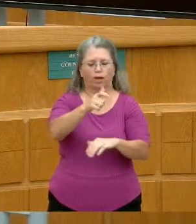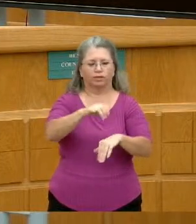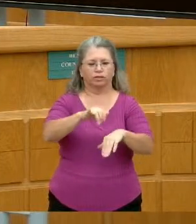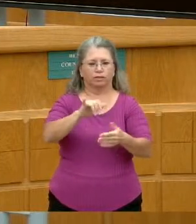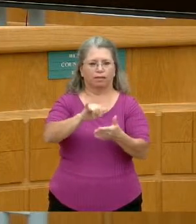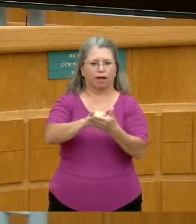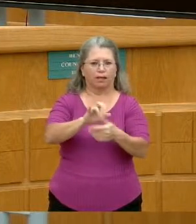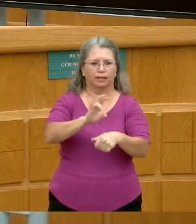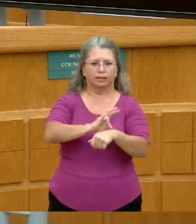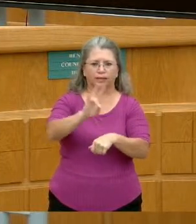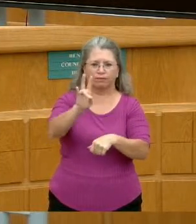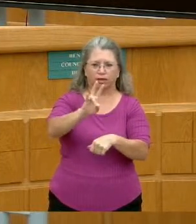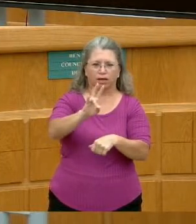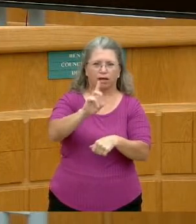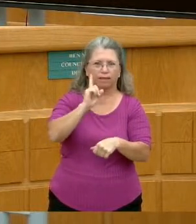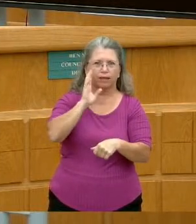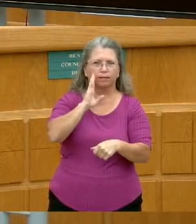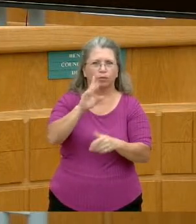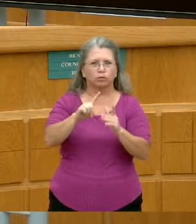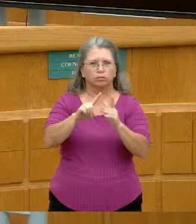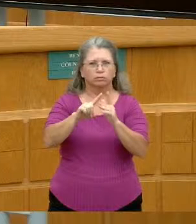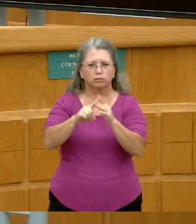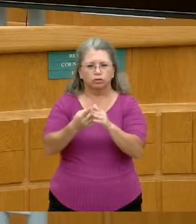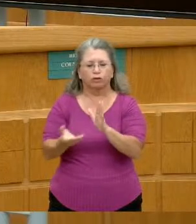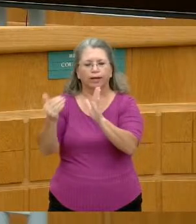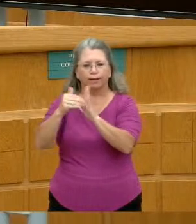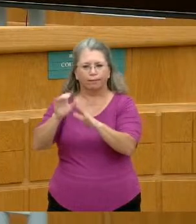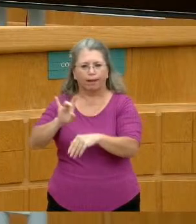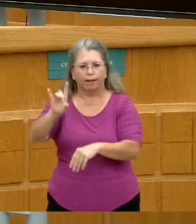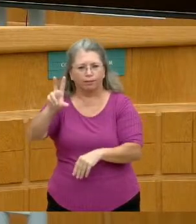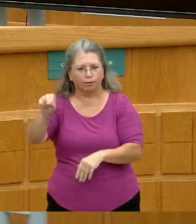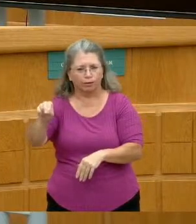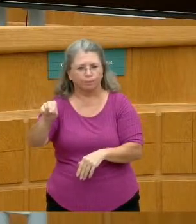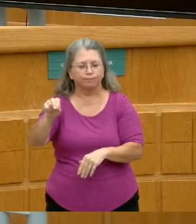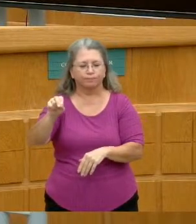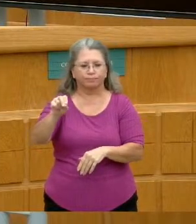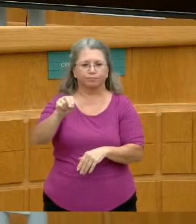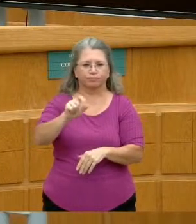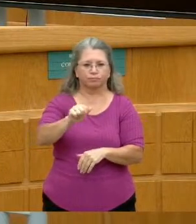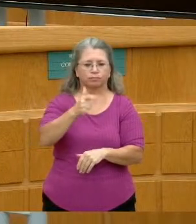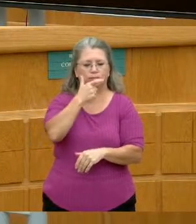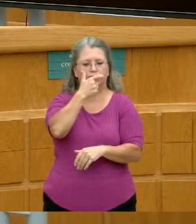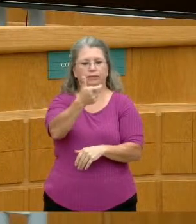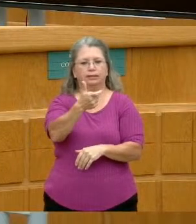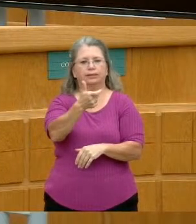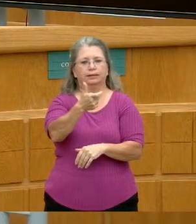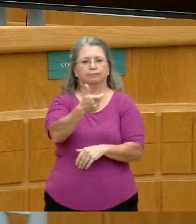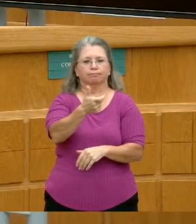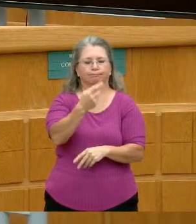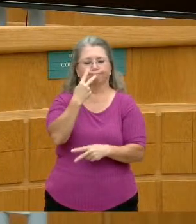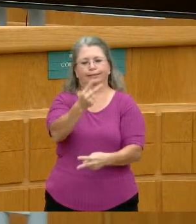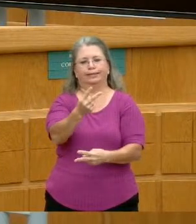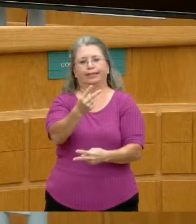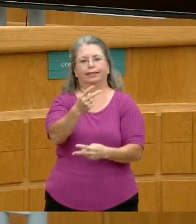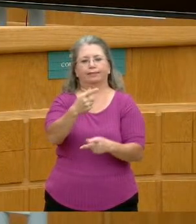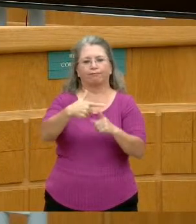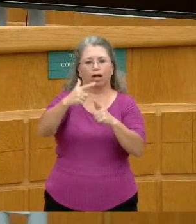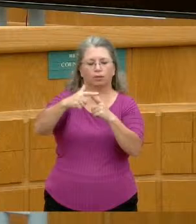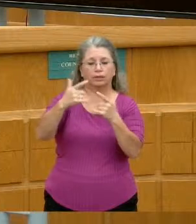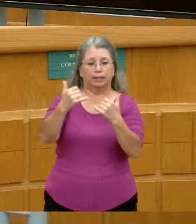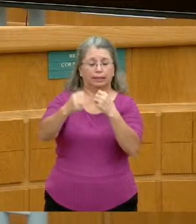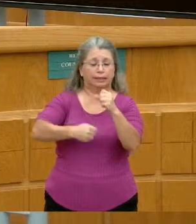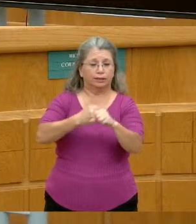think they redo it at 8:30, so you'll be able to see the fireworks. And this year, it's a